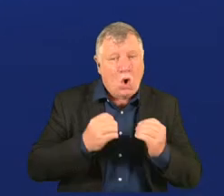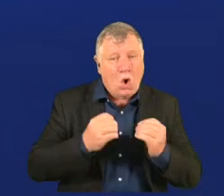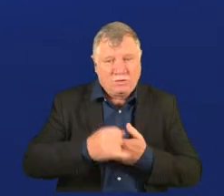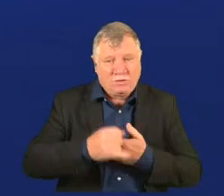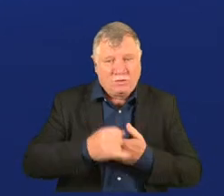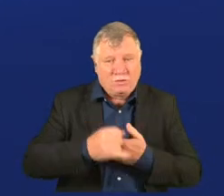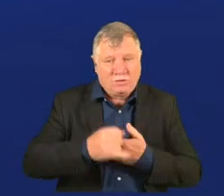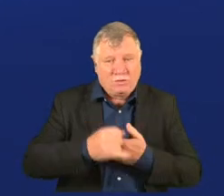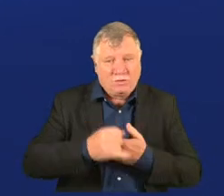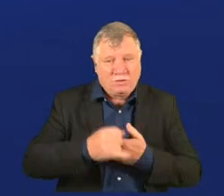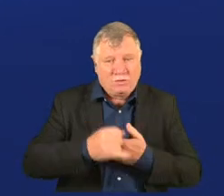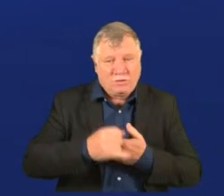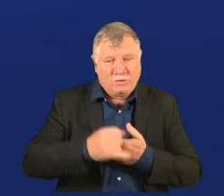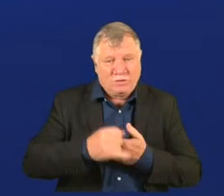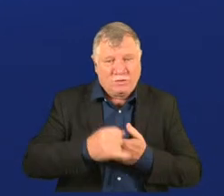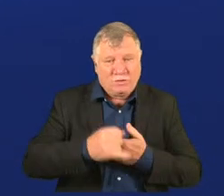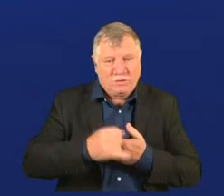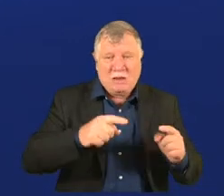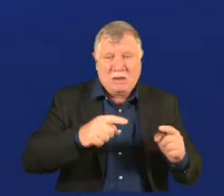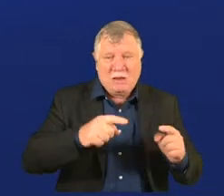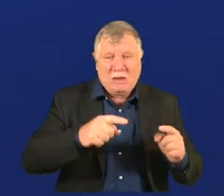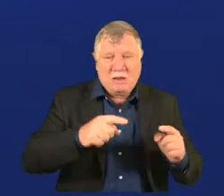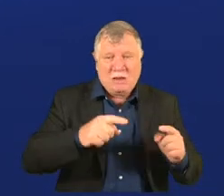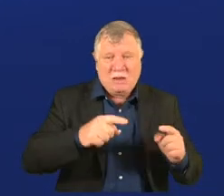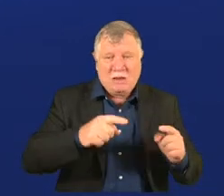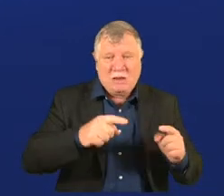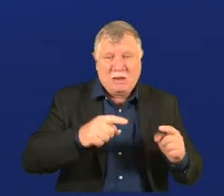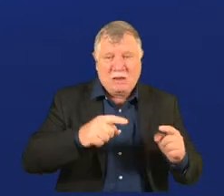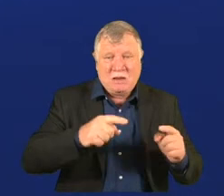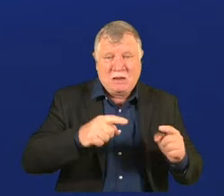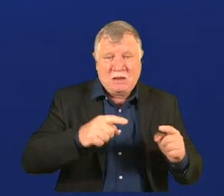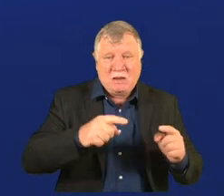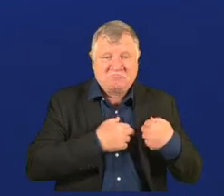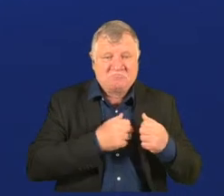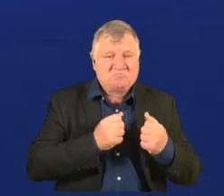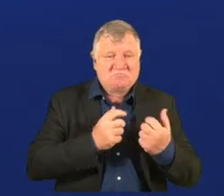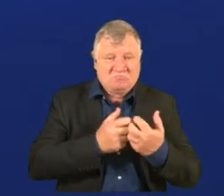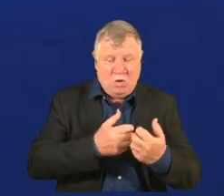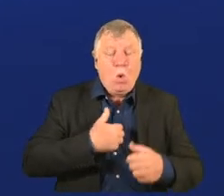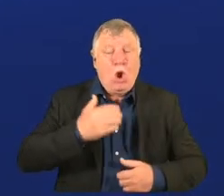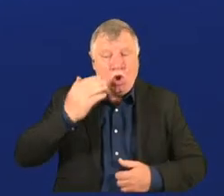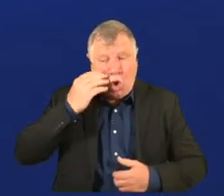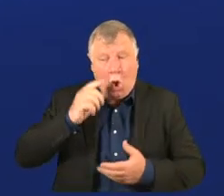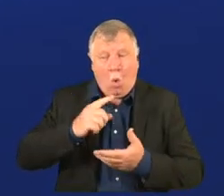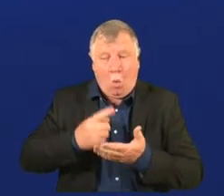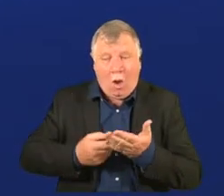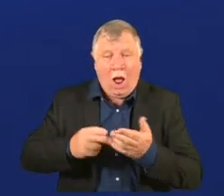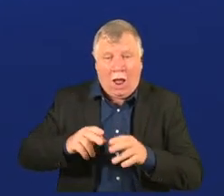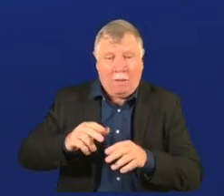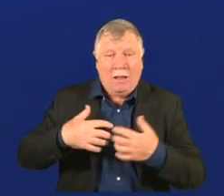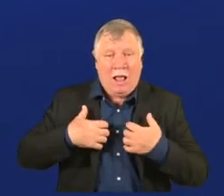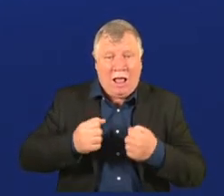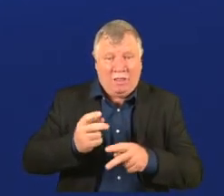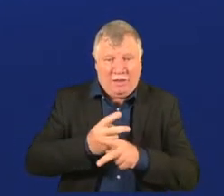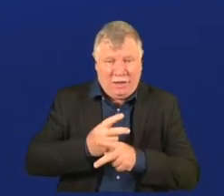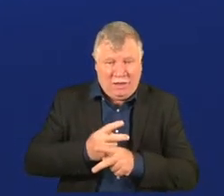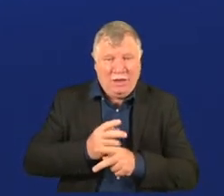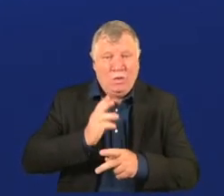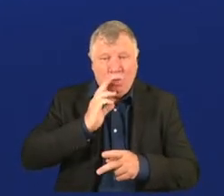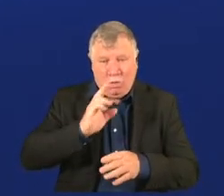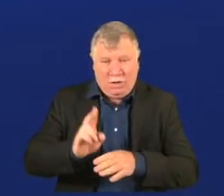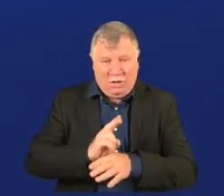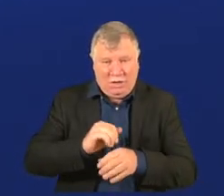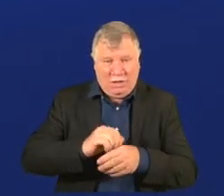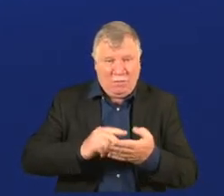We do not represent any of the stakeholders in the healthcare system. Quite a bit of knowledge of the healthcare system in Puerto Rico, which we put to use on